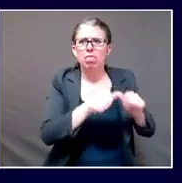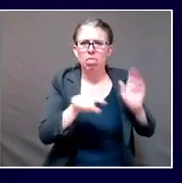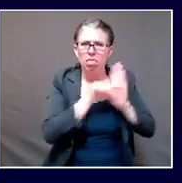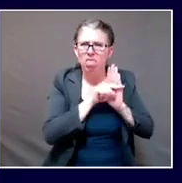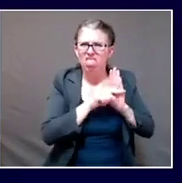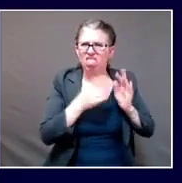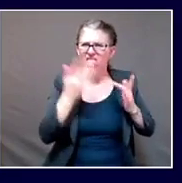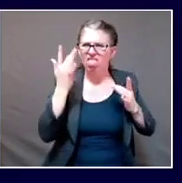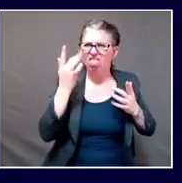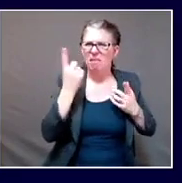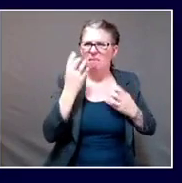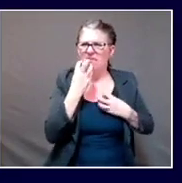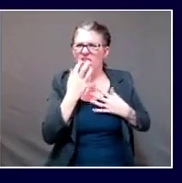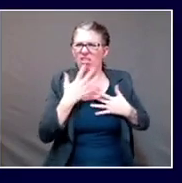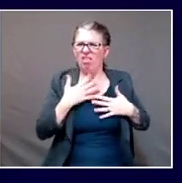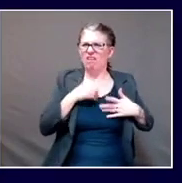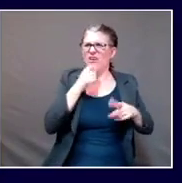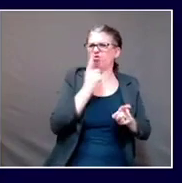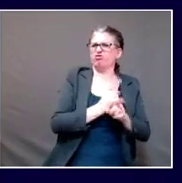there's been a fair amount of publicity.